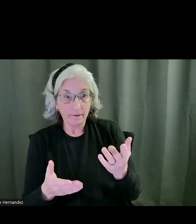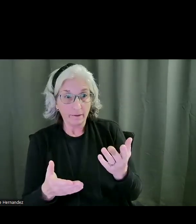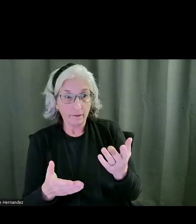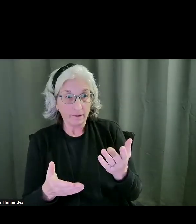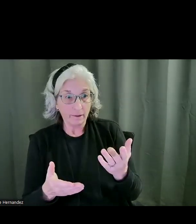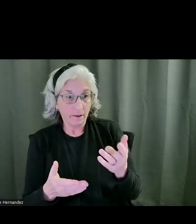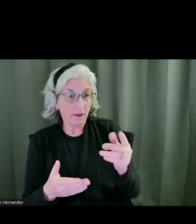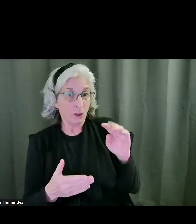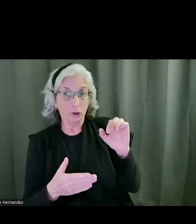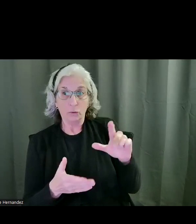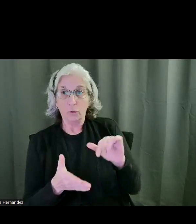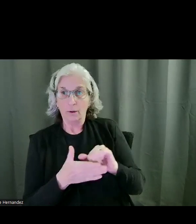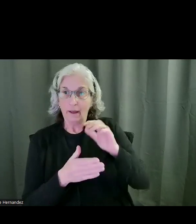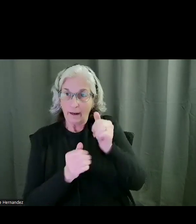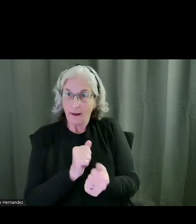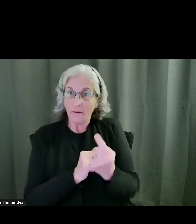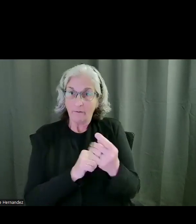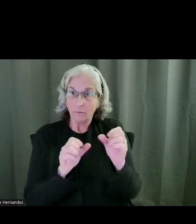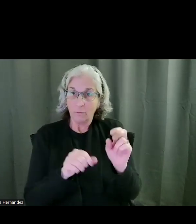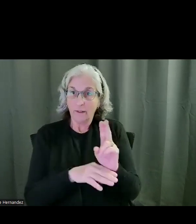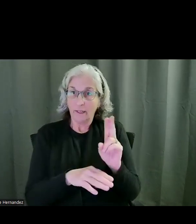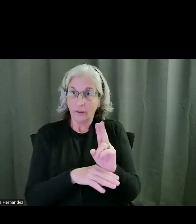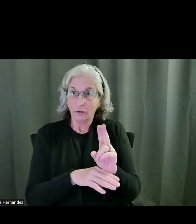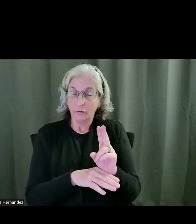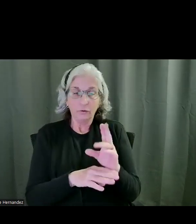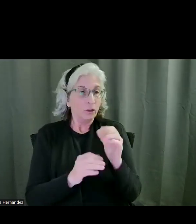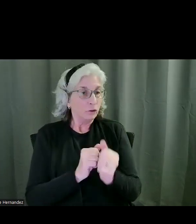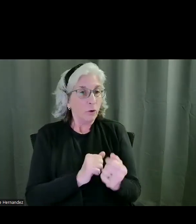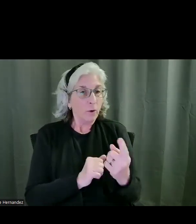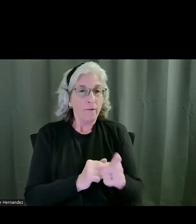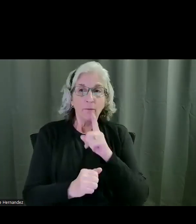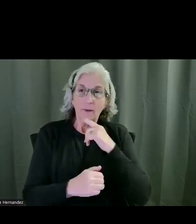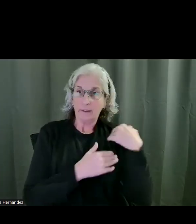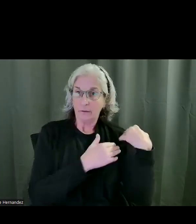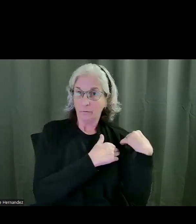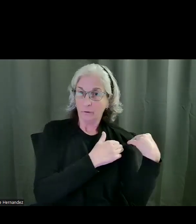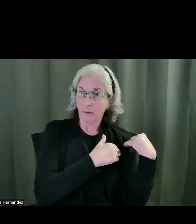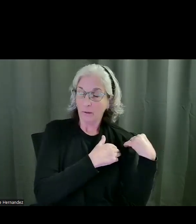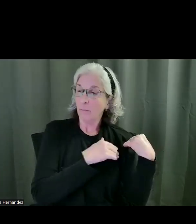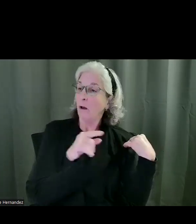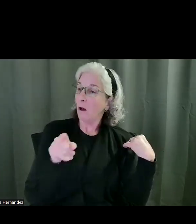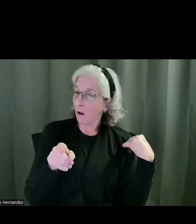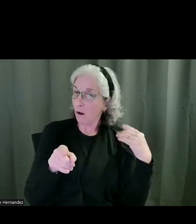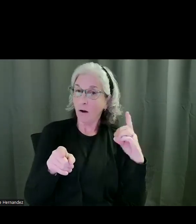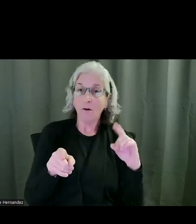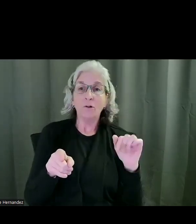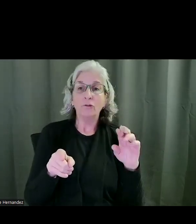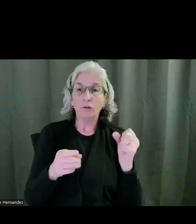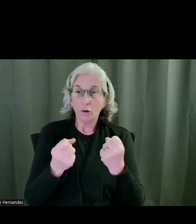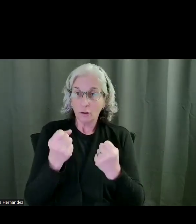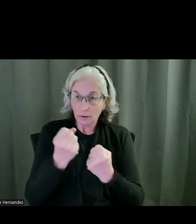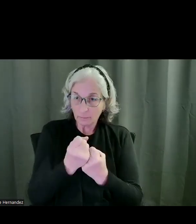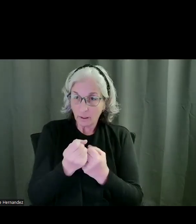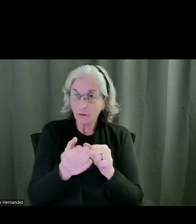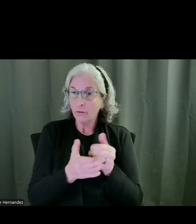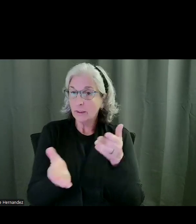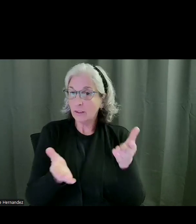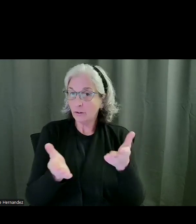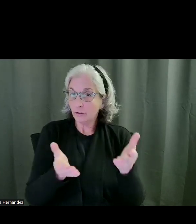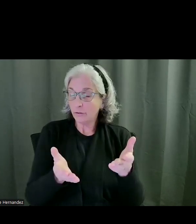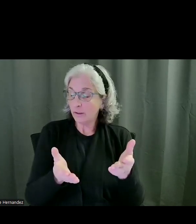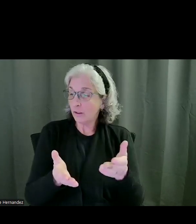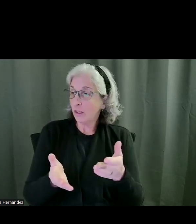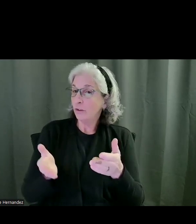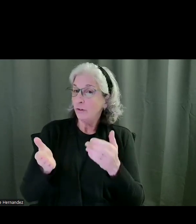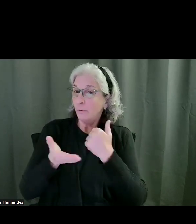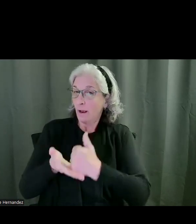have accountability that, okay, DARS sponsored this service to help Ben learn how to ride the bus. And now we know that we